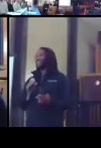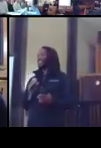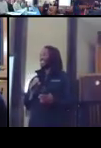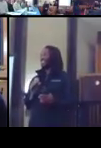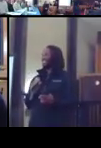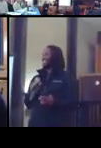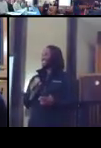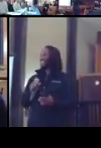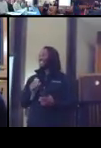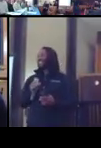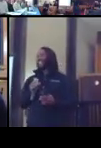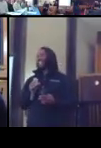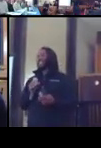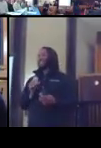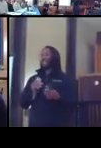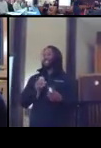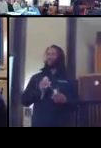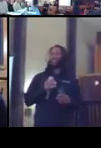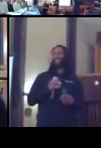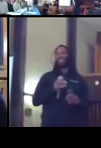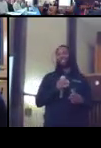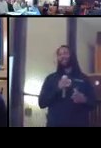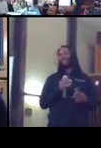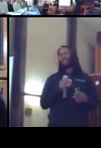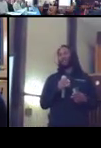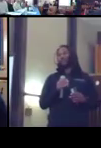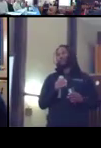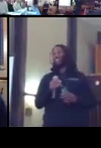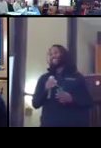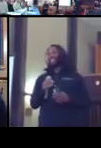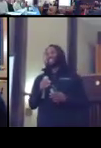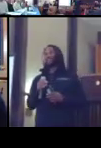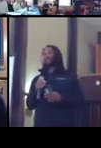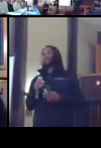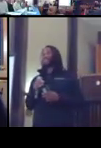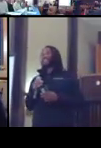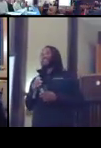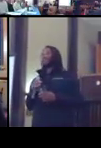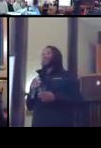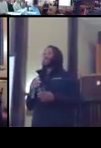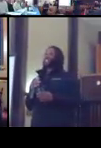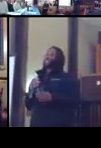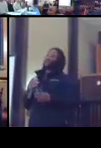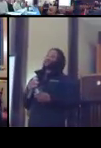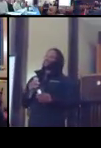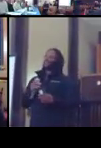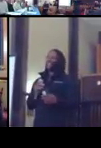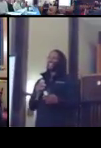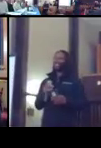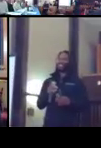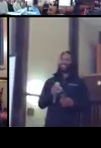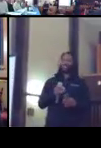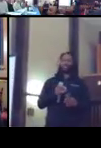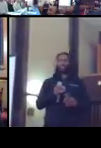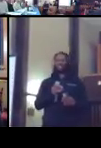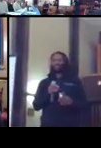man, St. Louis, there's nothing like this. So I kind of just packed up and came back home. Found one of the old